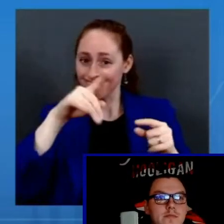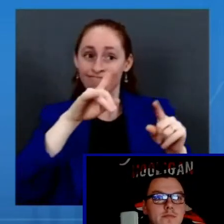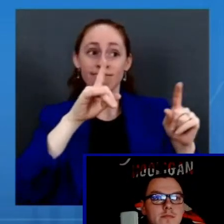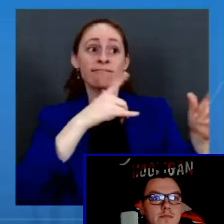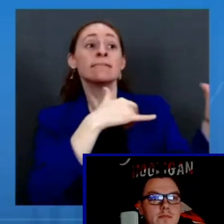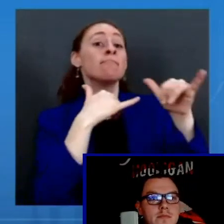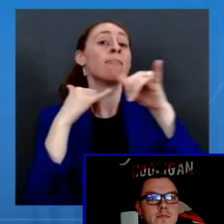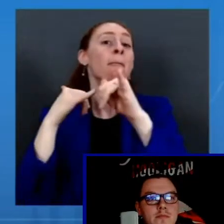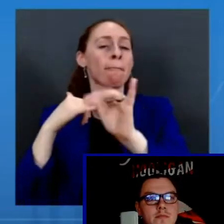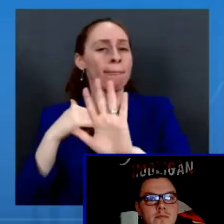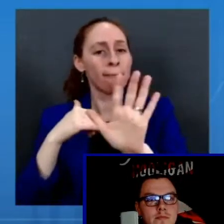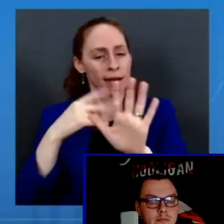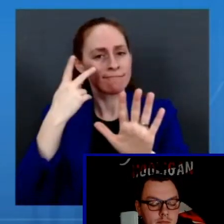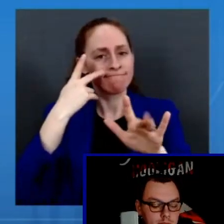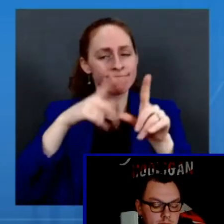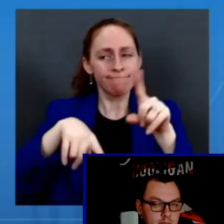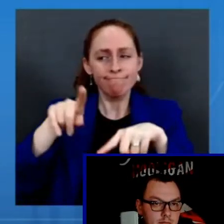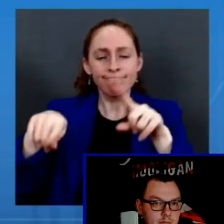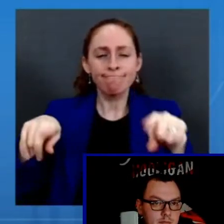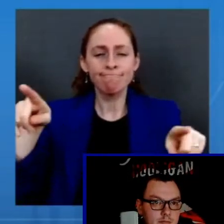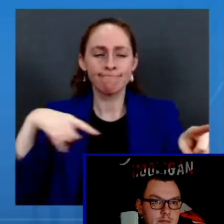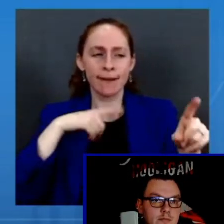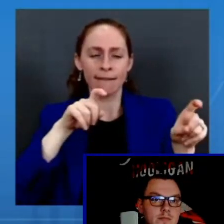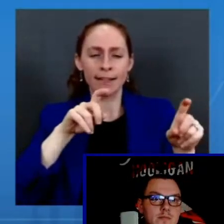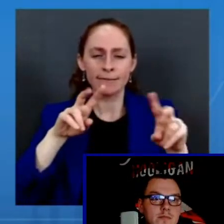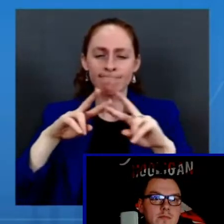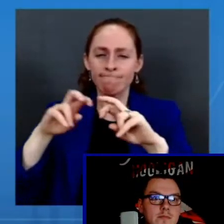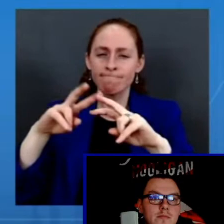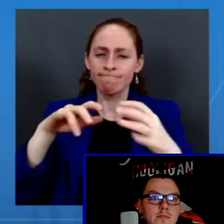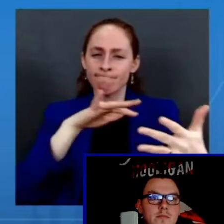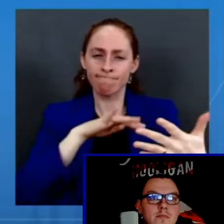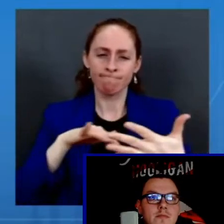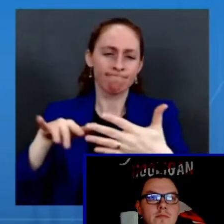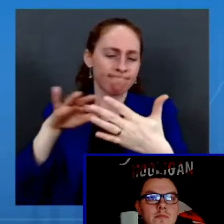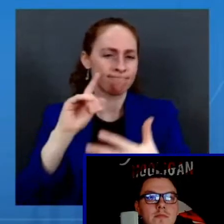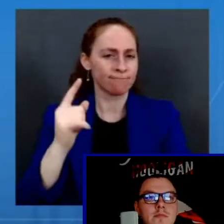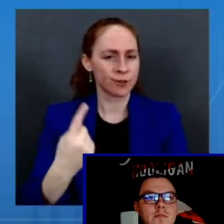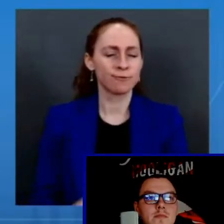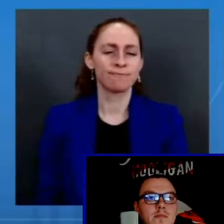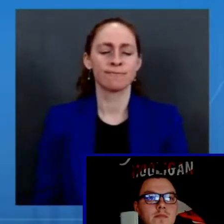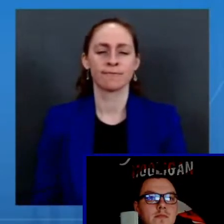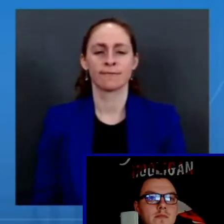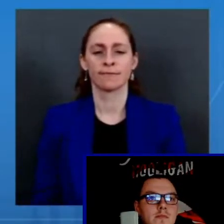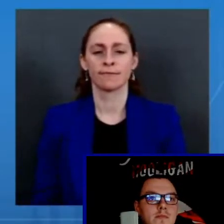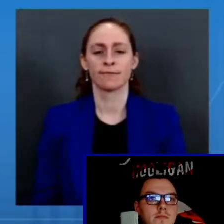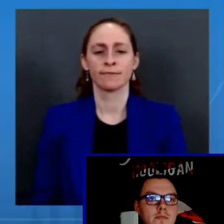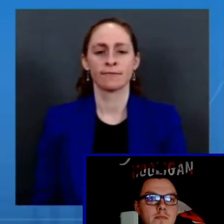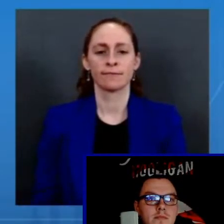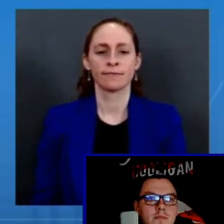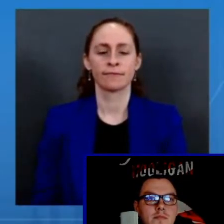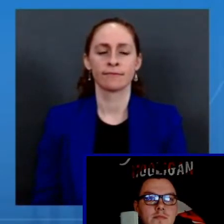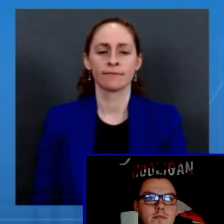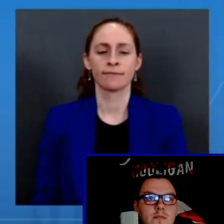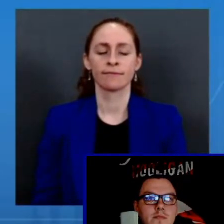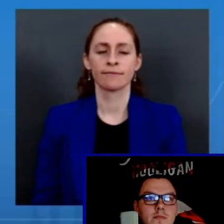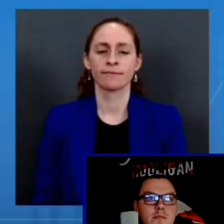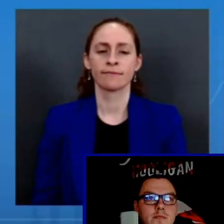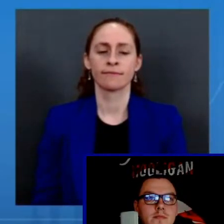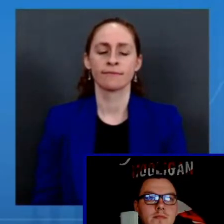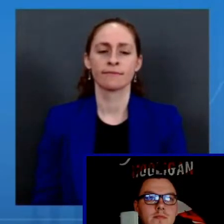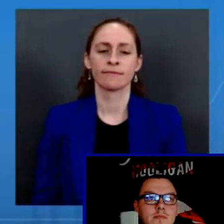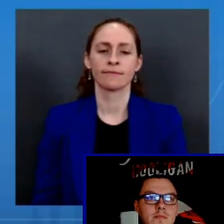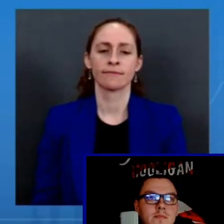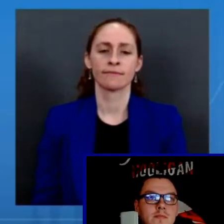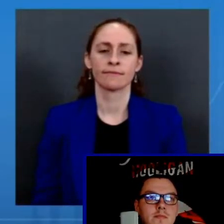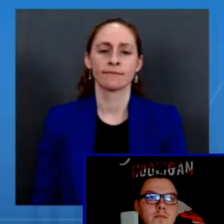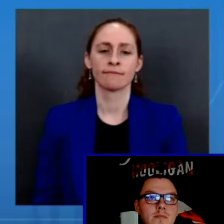have a diminution in severity, if you have a much larger number of individual cases,